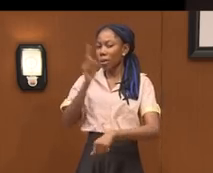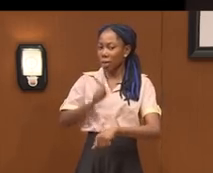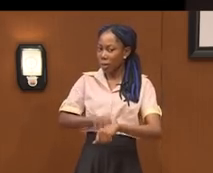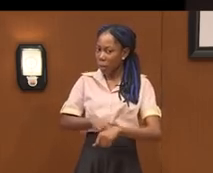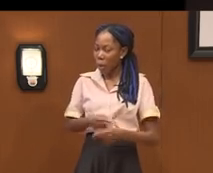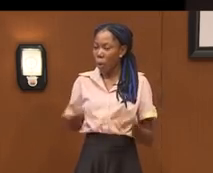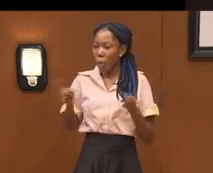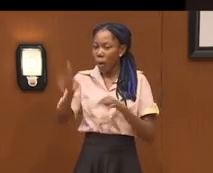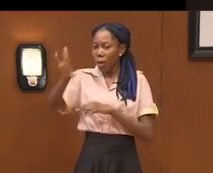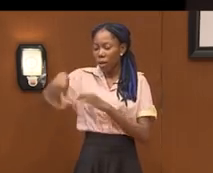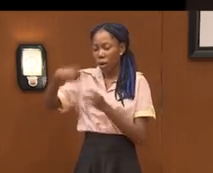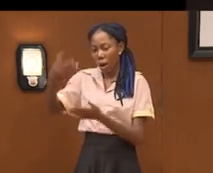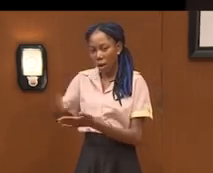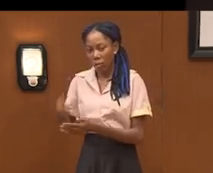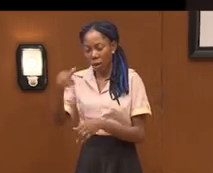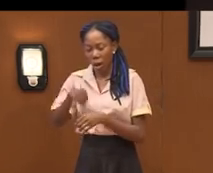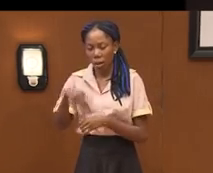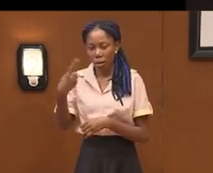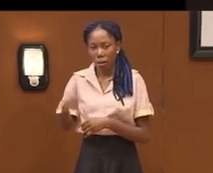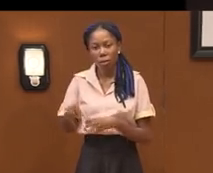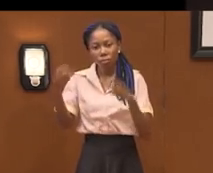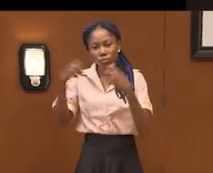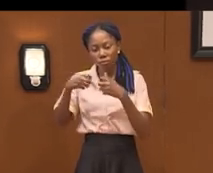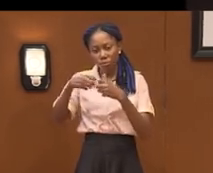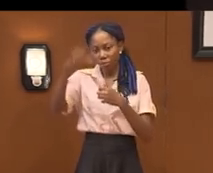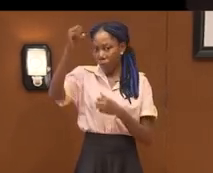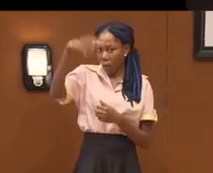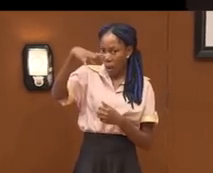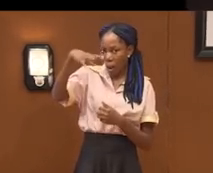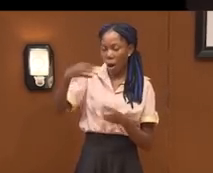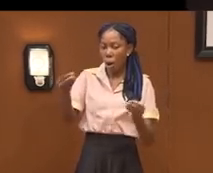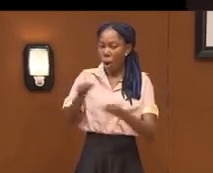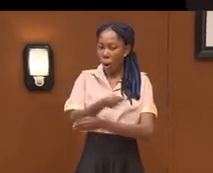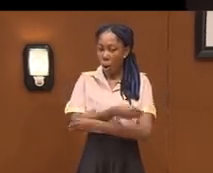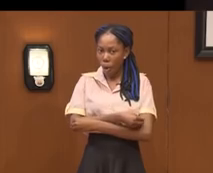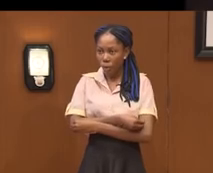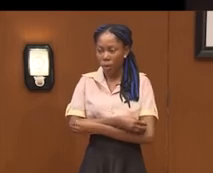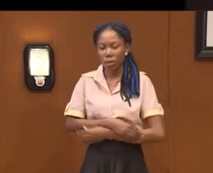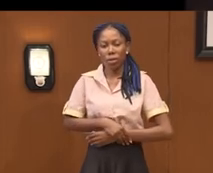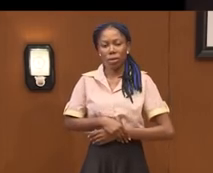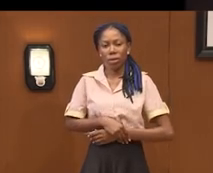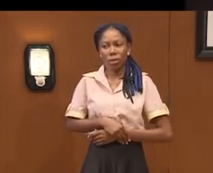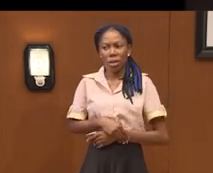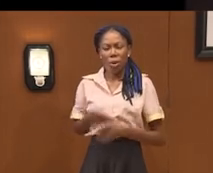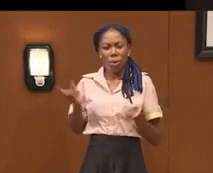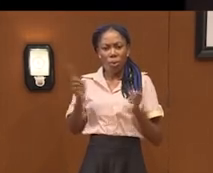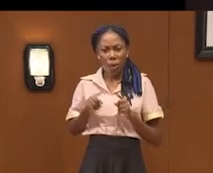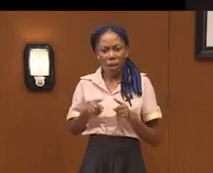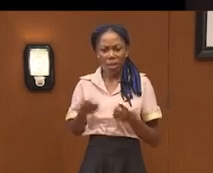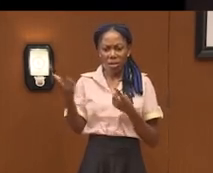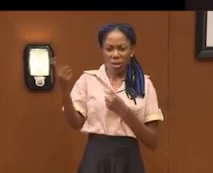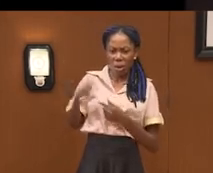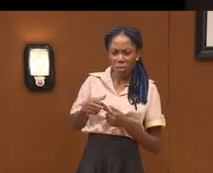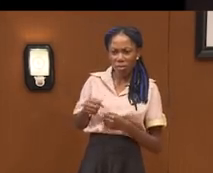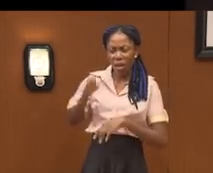to know how I would get light, because I was calling him. He started to go and settle with them. When the NEPA people were calling him